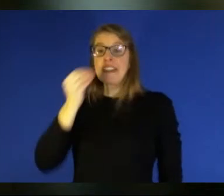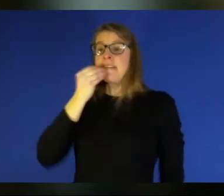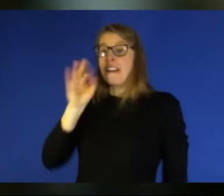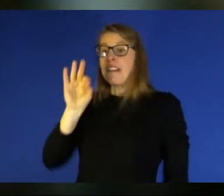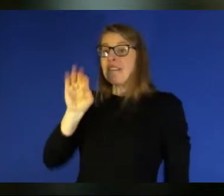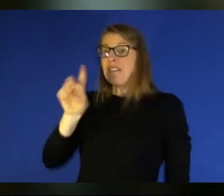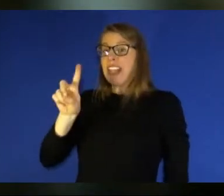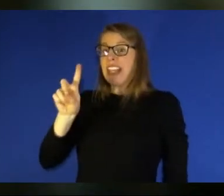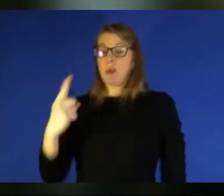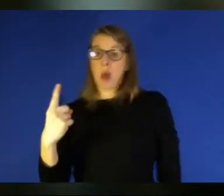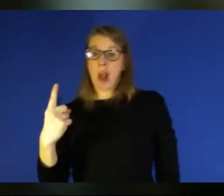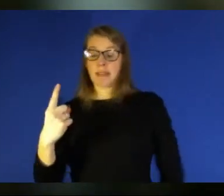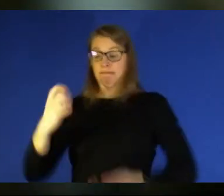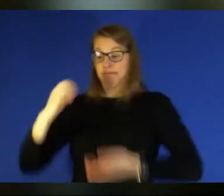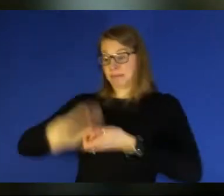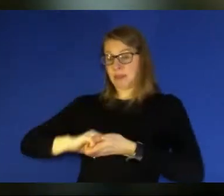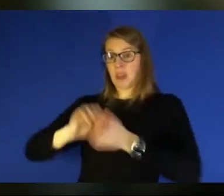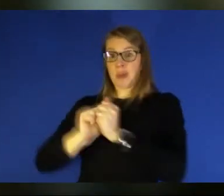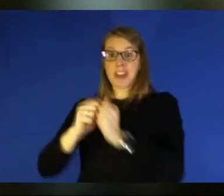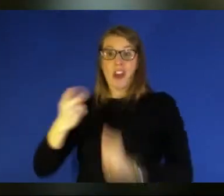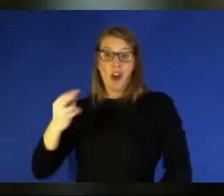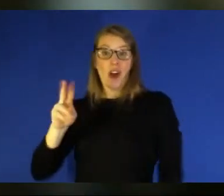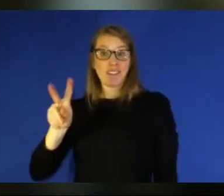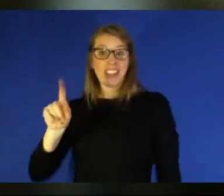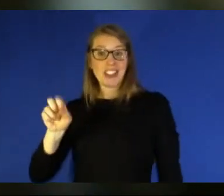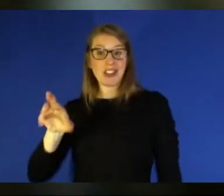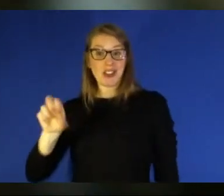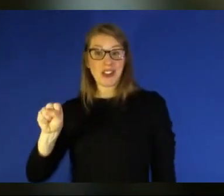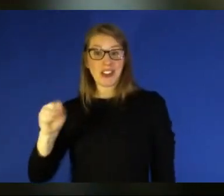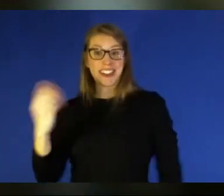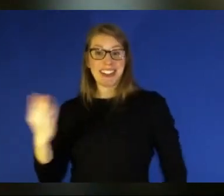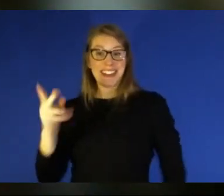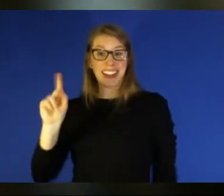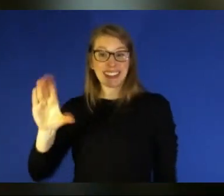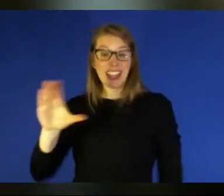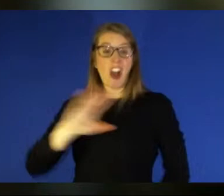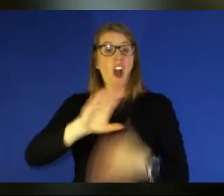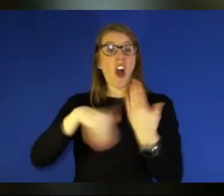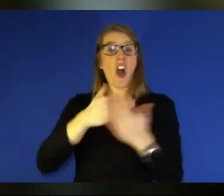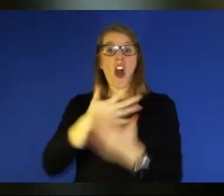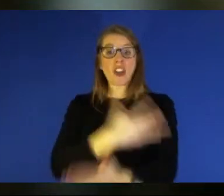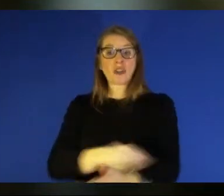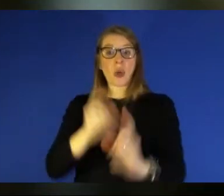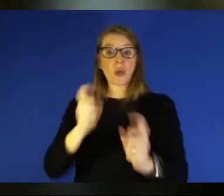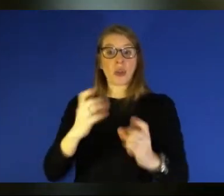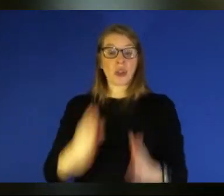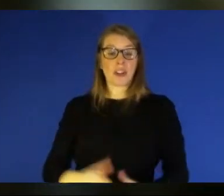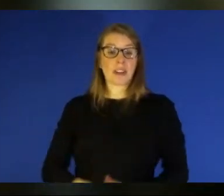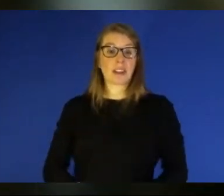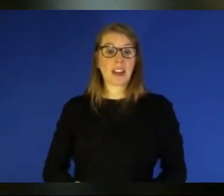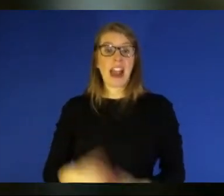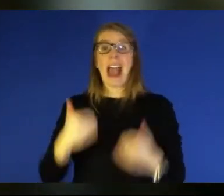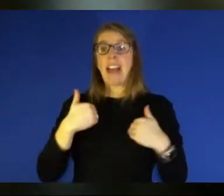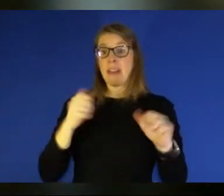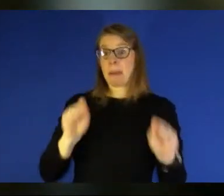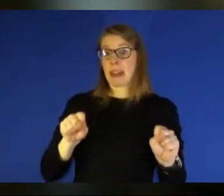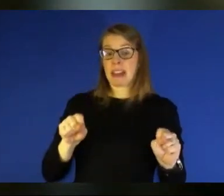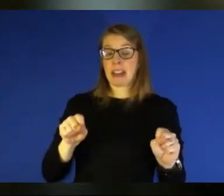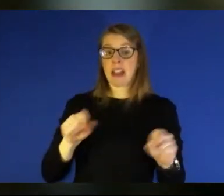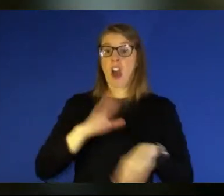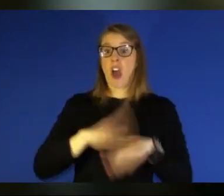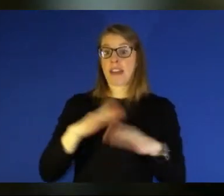with Harvesters Community Food Network here in Kansas City. So all donors throughout the month of March have the ability to go online